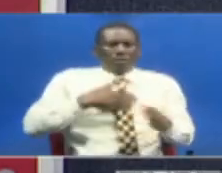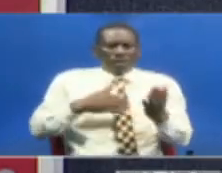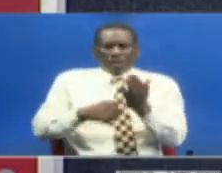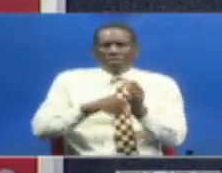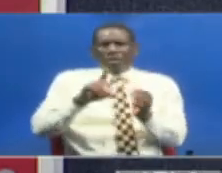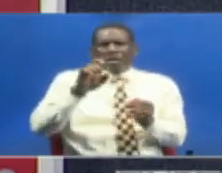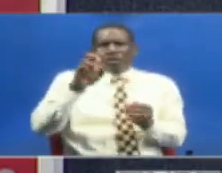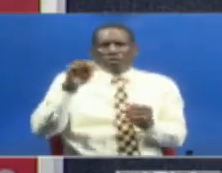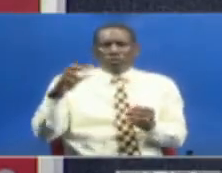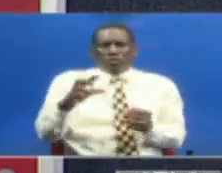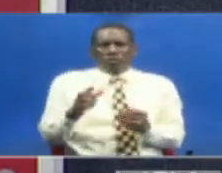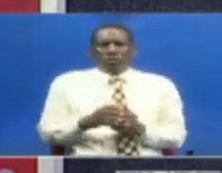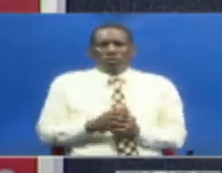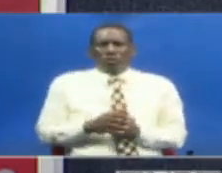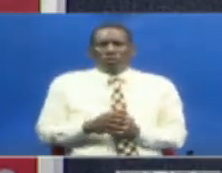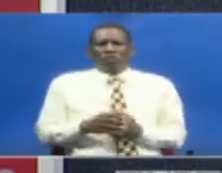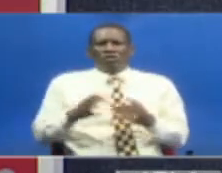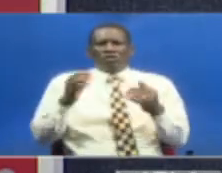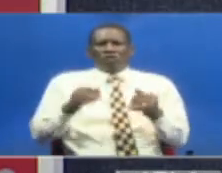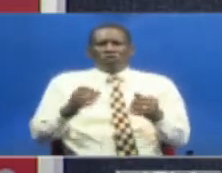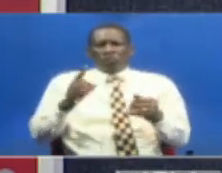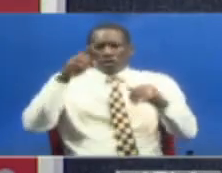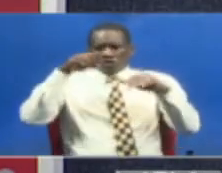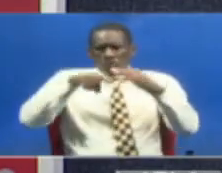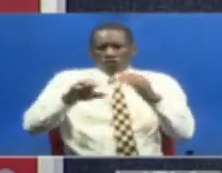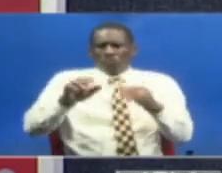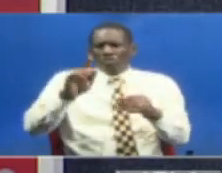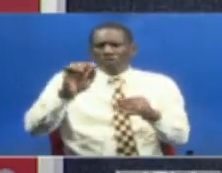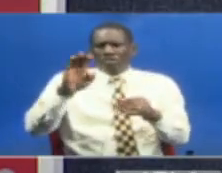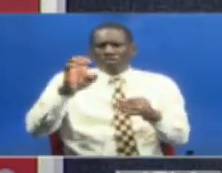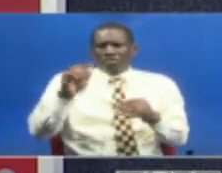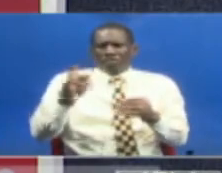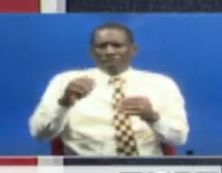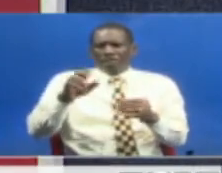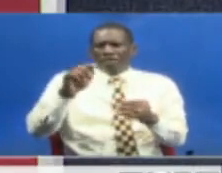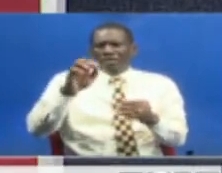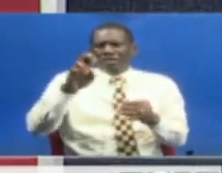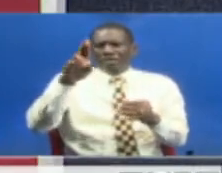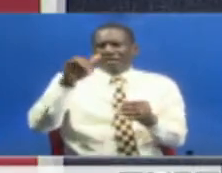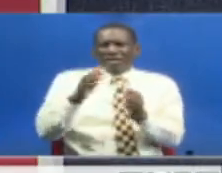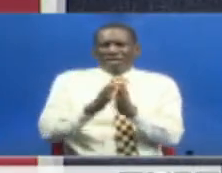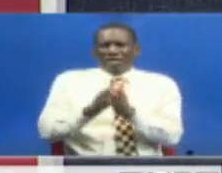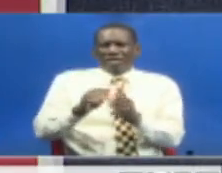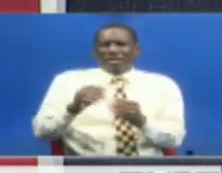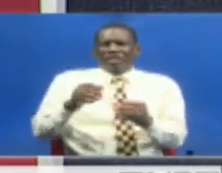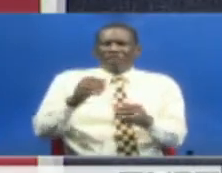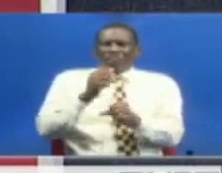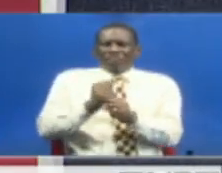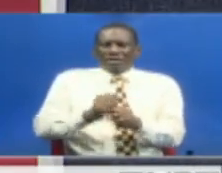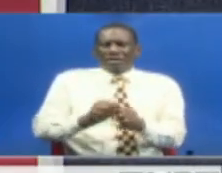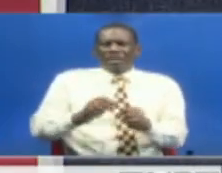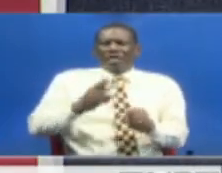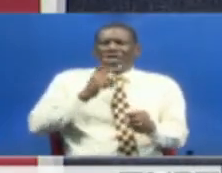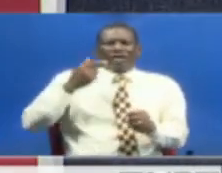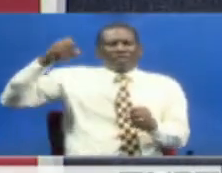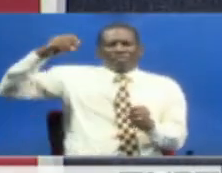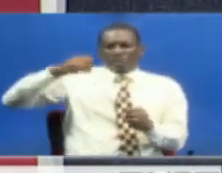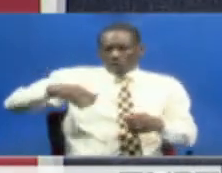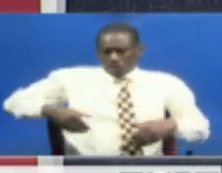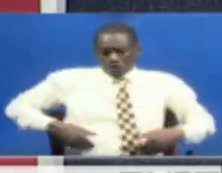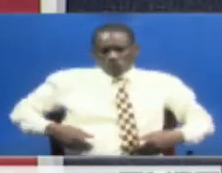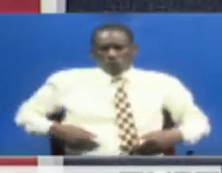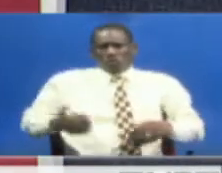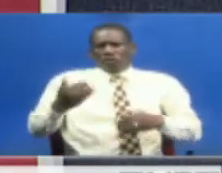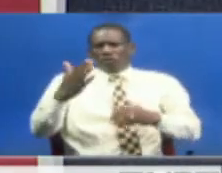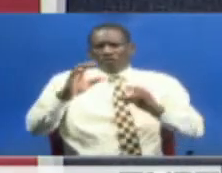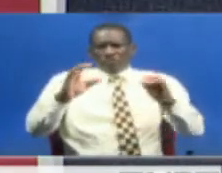A brace from Louis Ngavi and a goal apiece from Aldrin Kibet, Tyrone Karioki and Eli Owande gave the juniors as a 5-goal win against